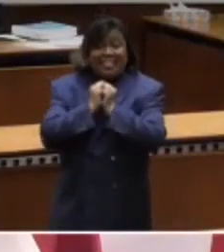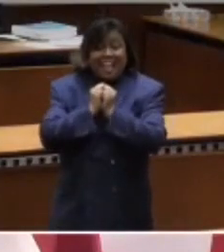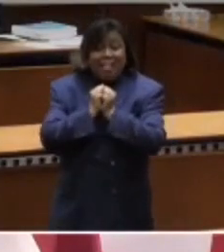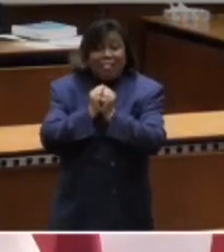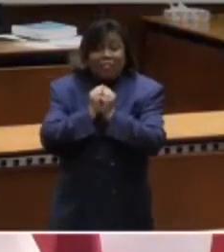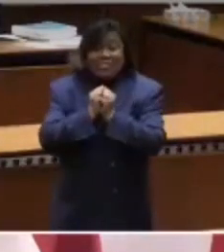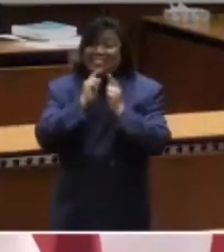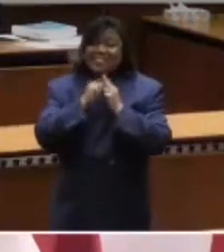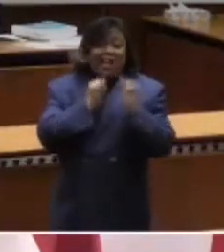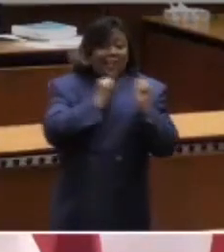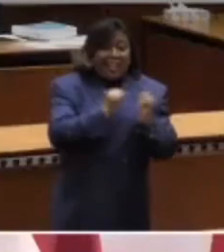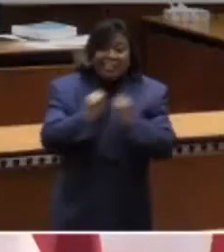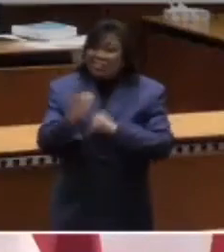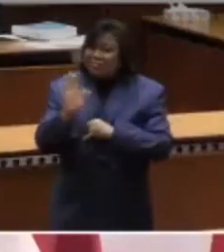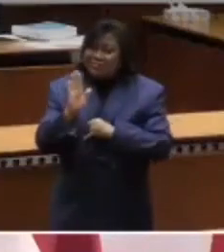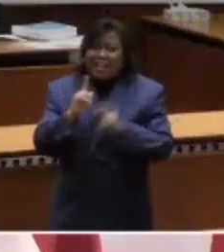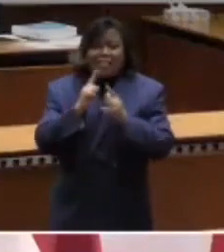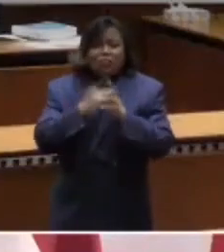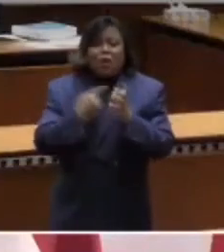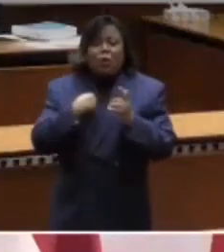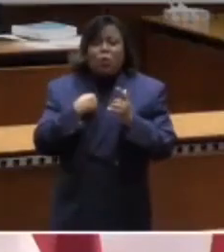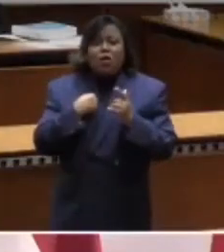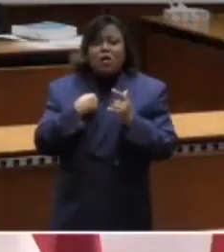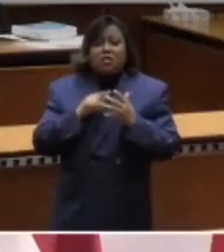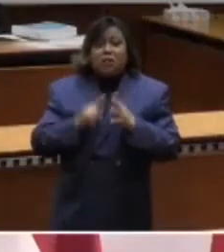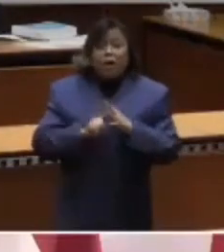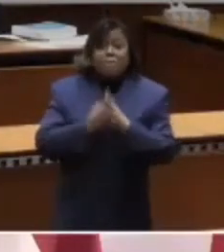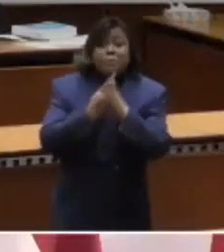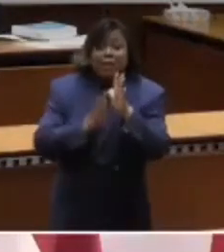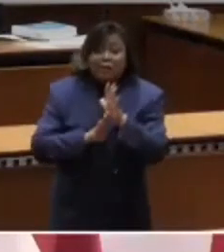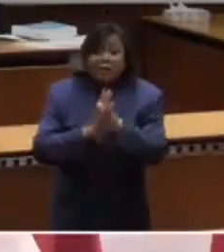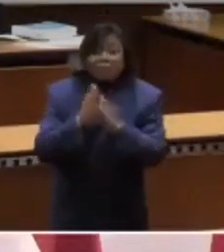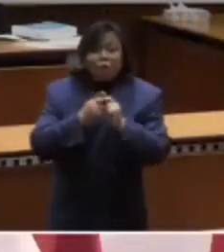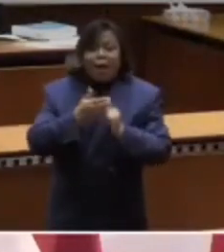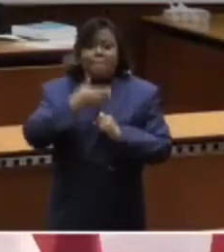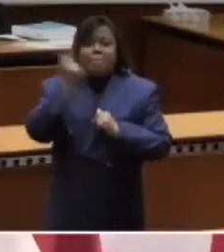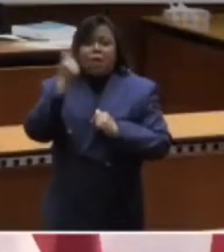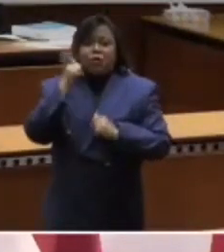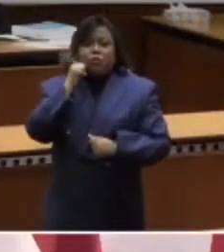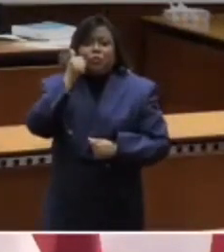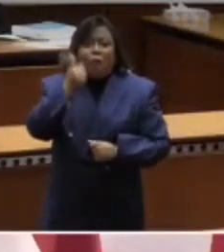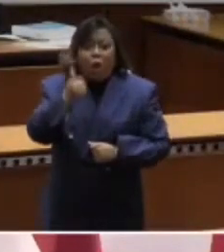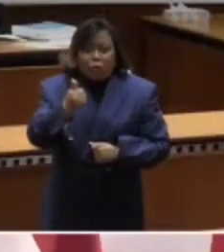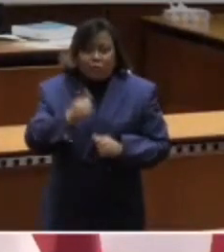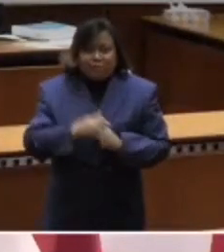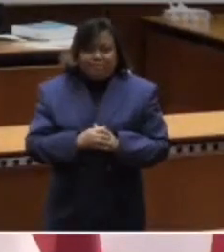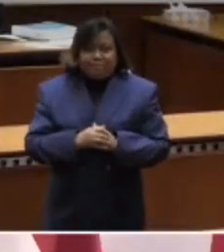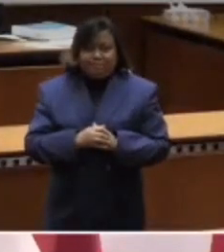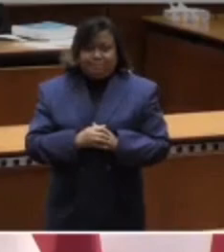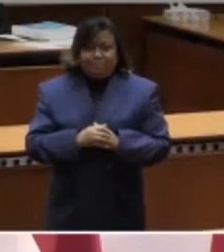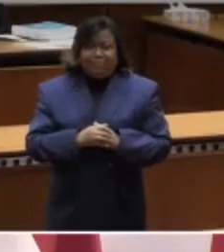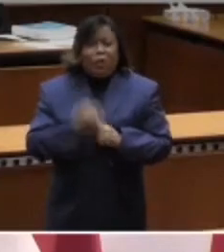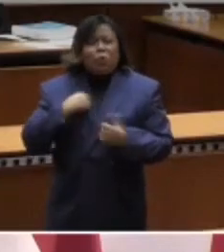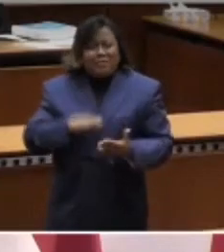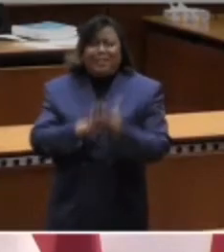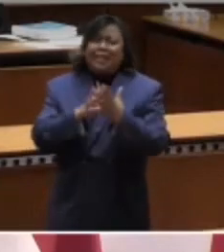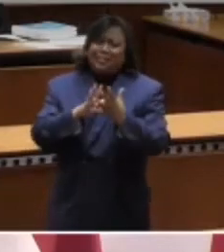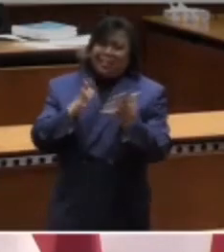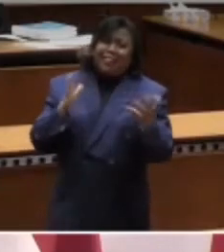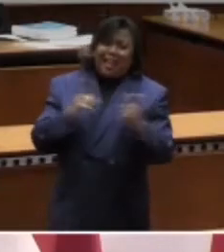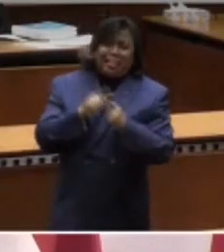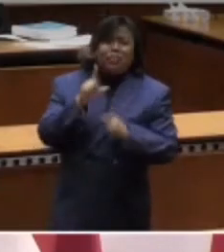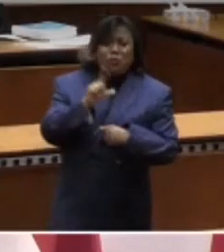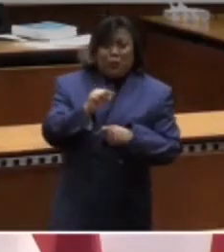Togetherness, not individualism, is what will propel us toward a better tomorrow. We have faced a lot